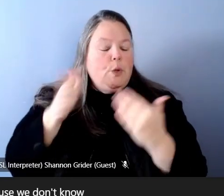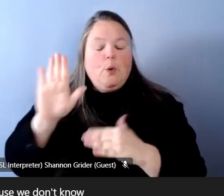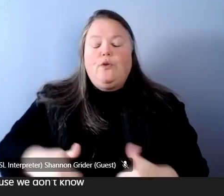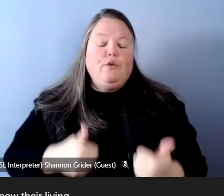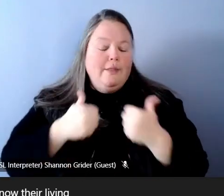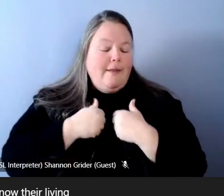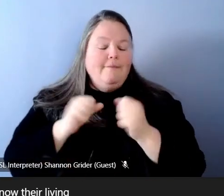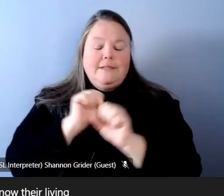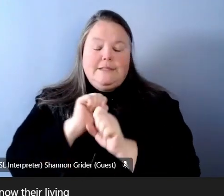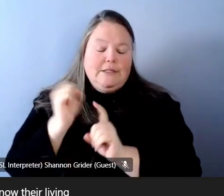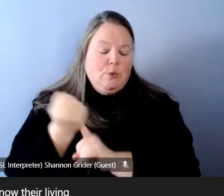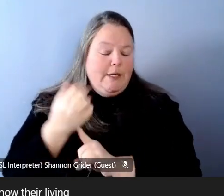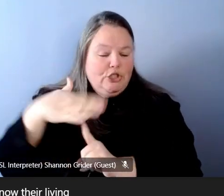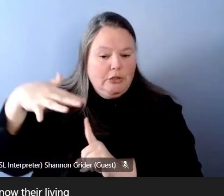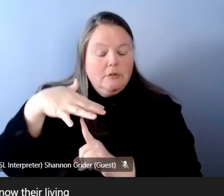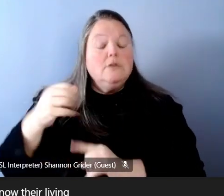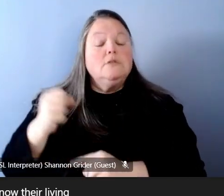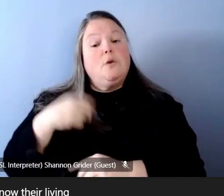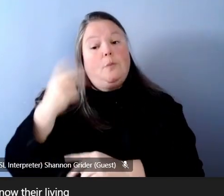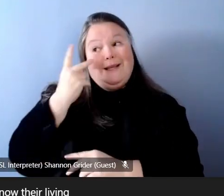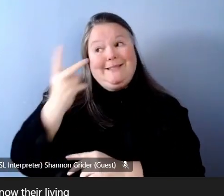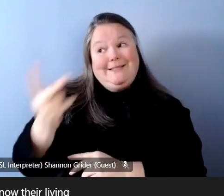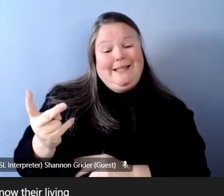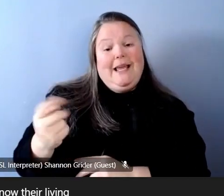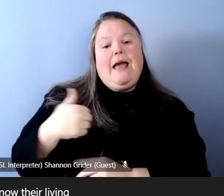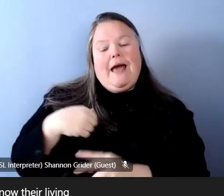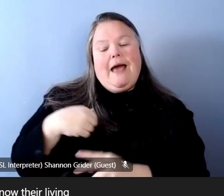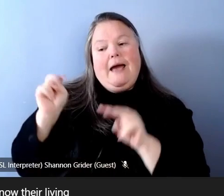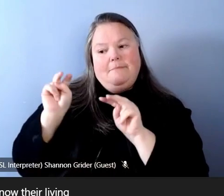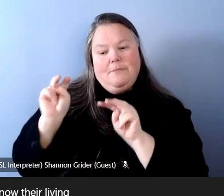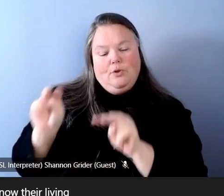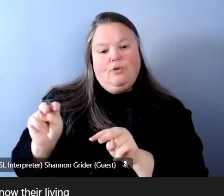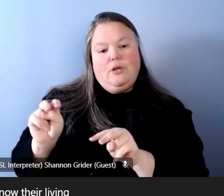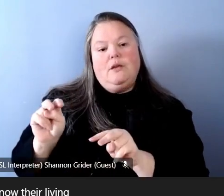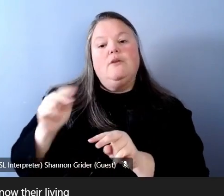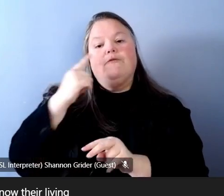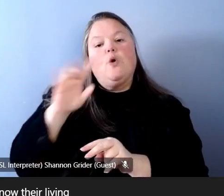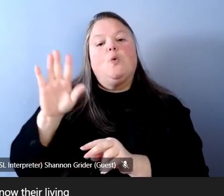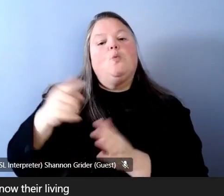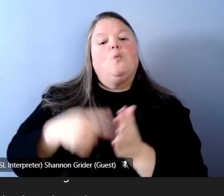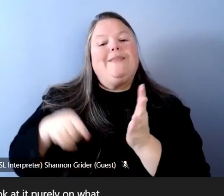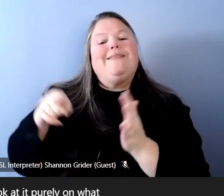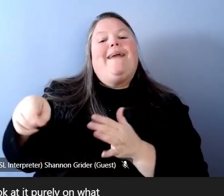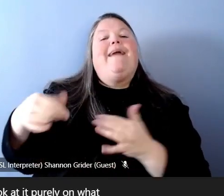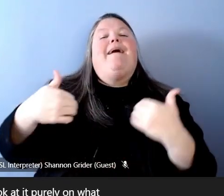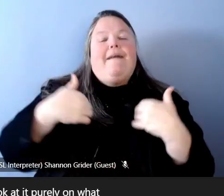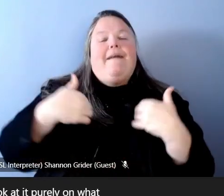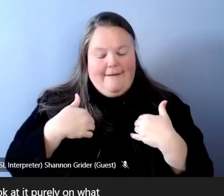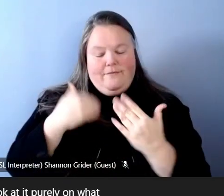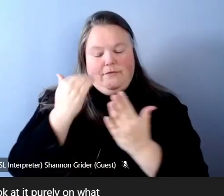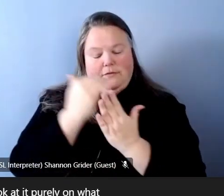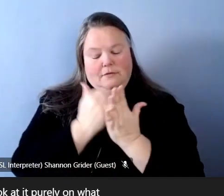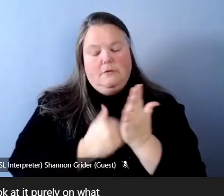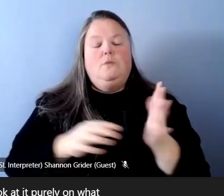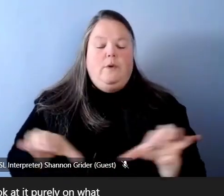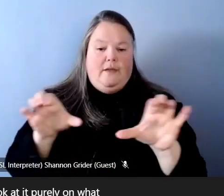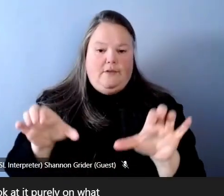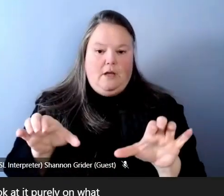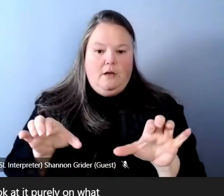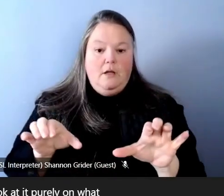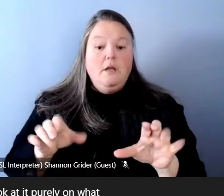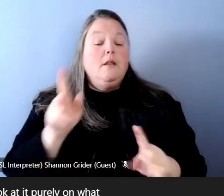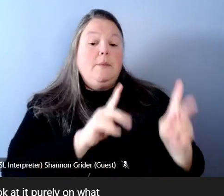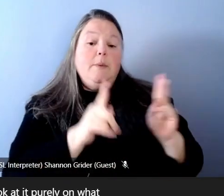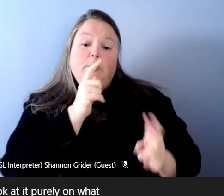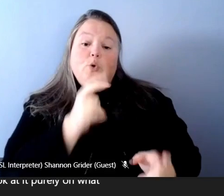situation. So when I look at that, I'd look at it purely on what they have done. Does it seem like the people who are giving the